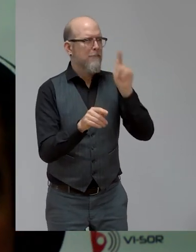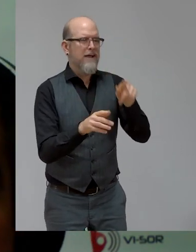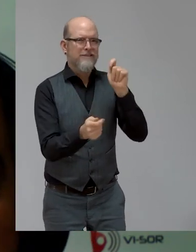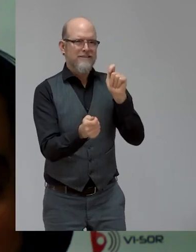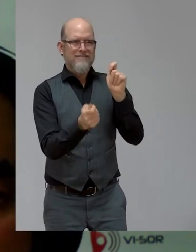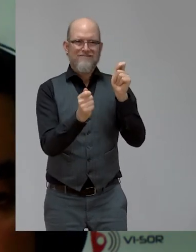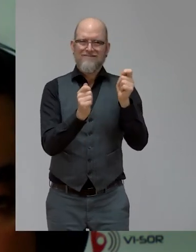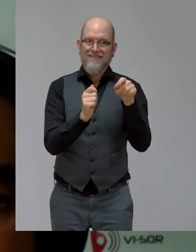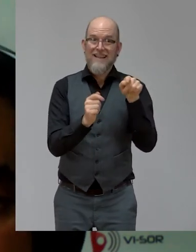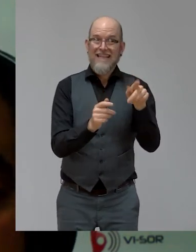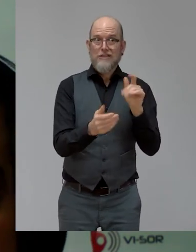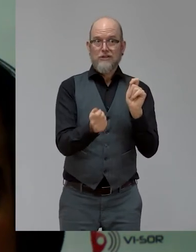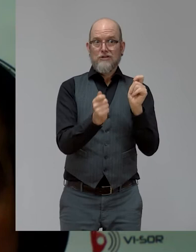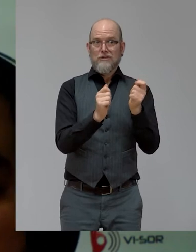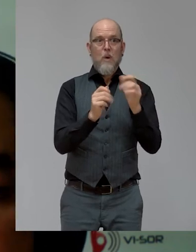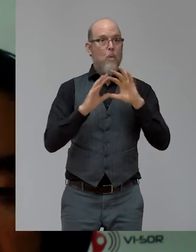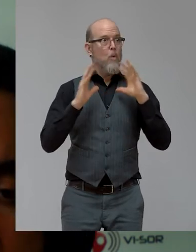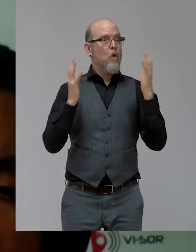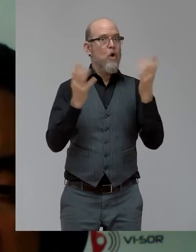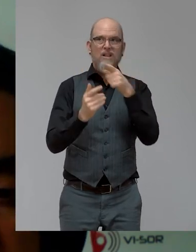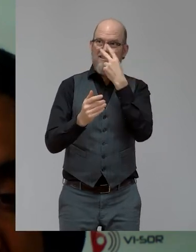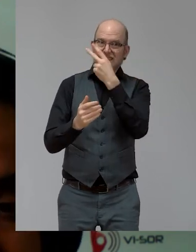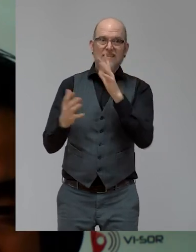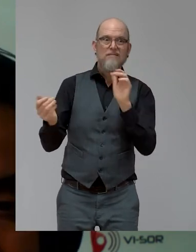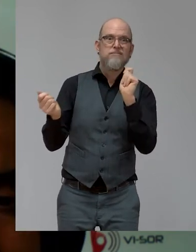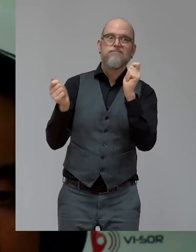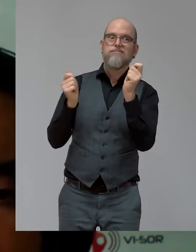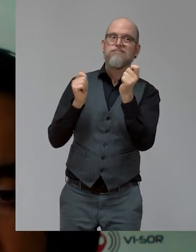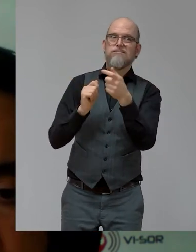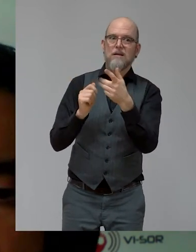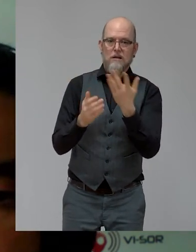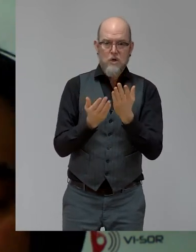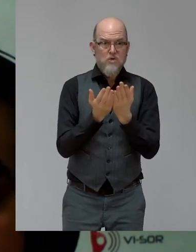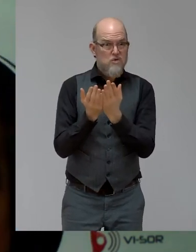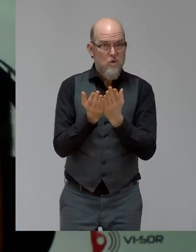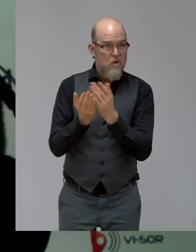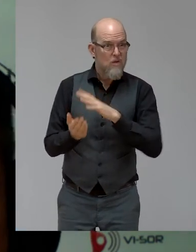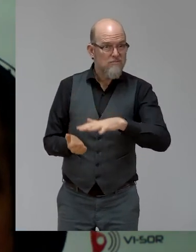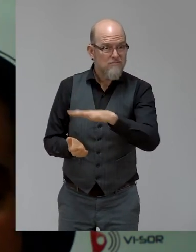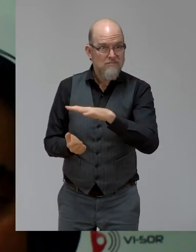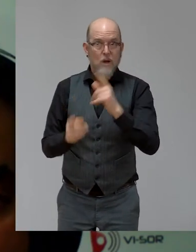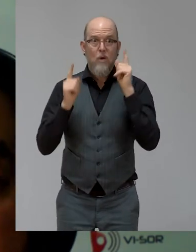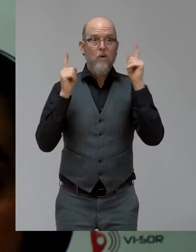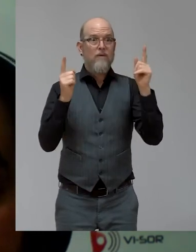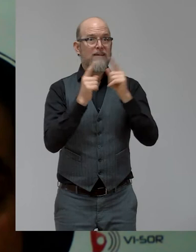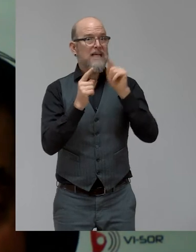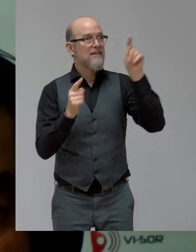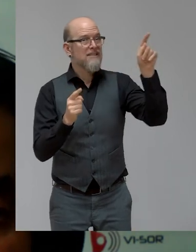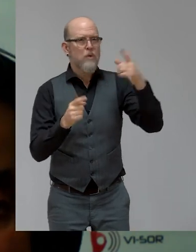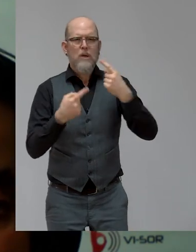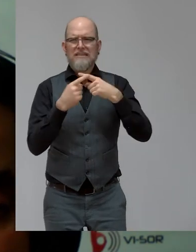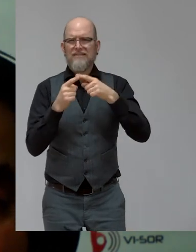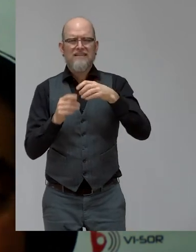areas of schools, workplaces, universities, and a number of instances around the world that have moved towards